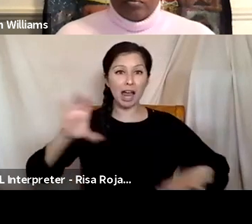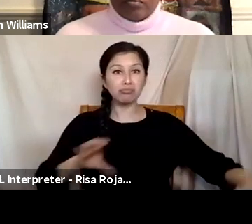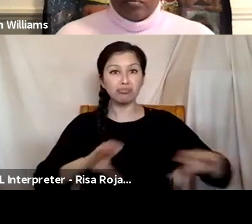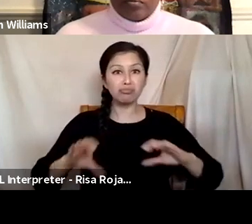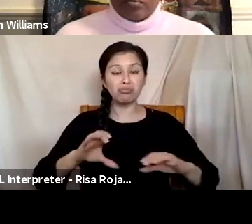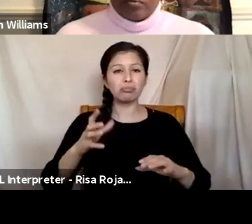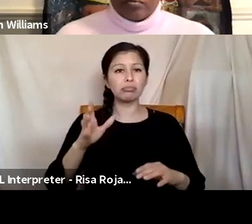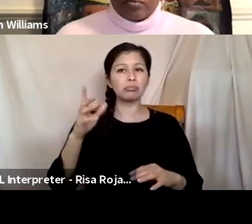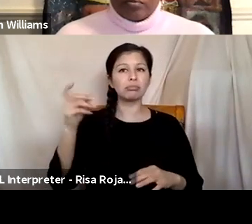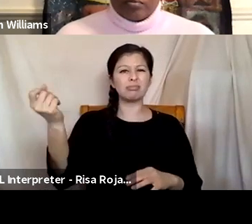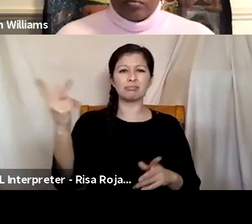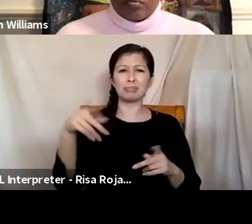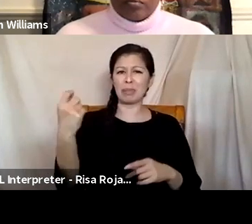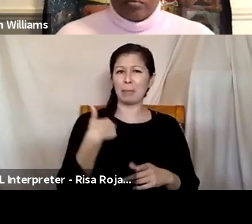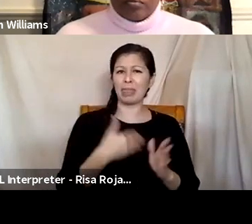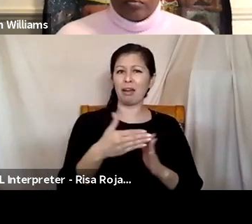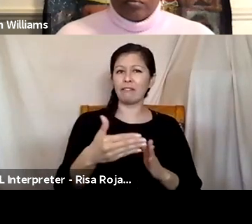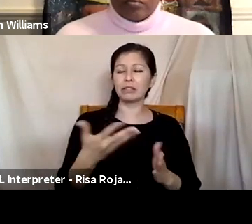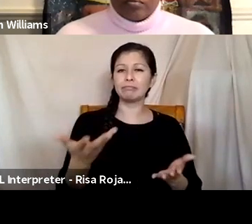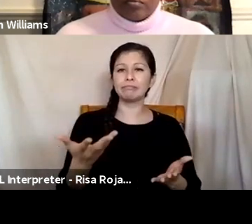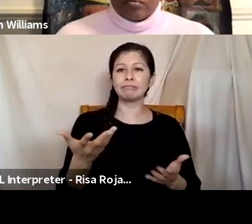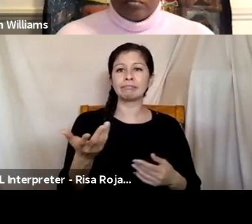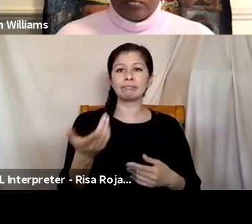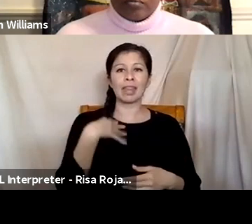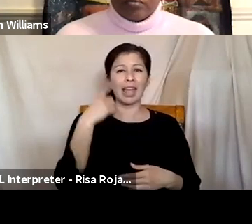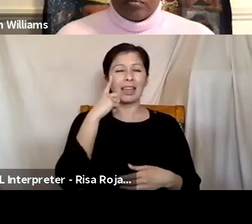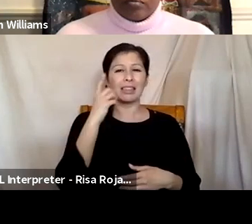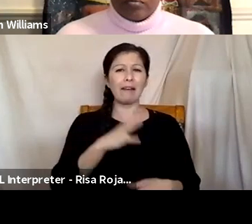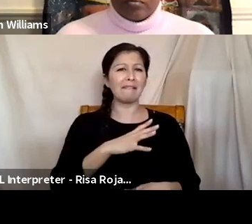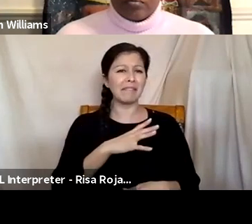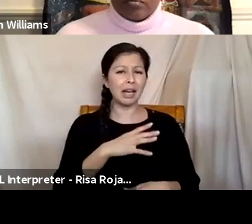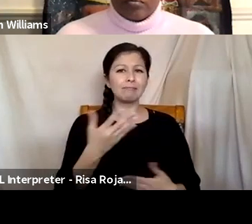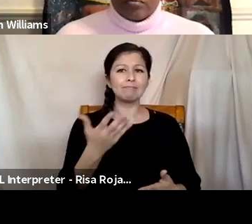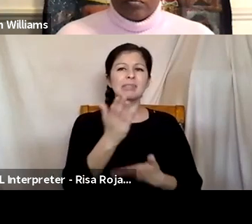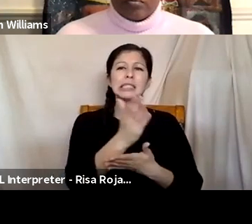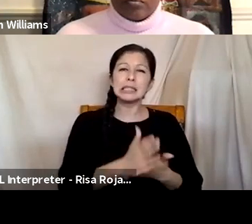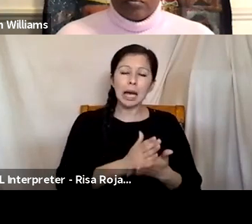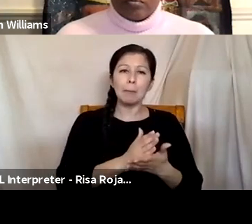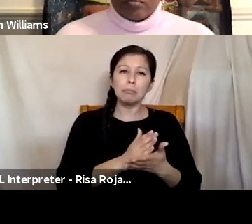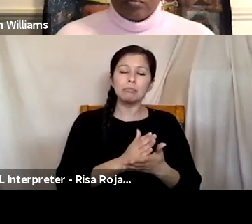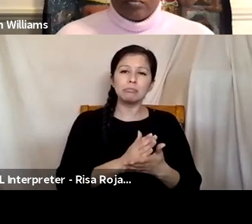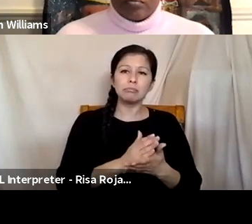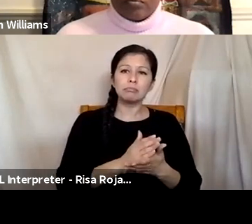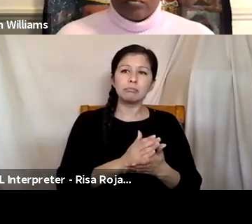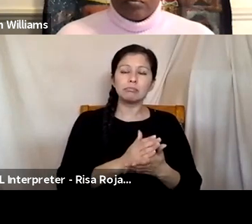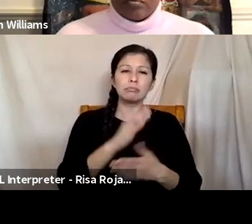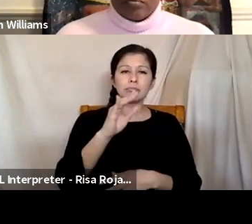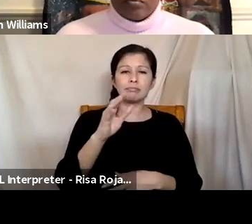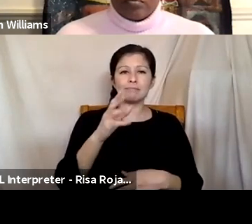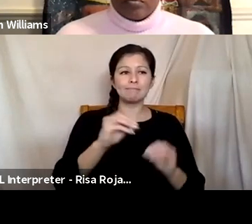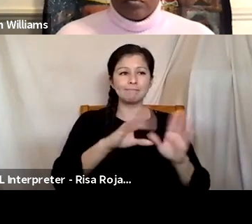I get asked that question a lot. I think it's fine to, there's some indication that needs to happen, that